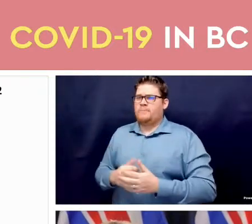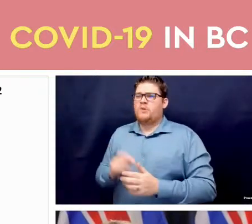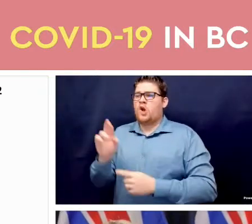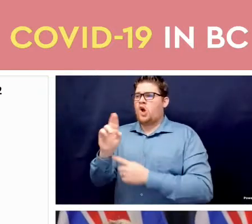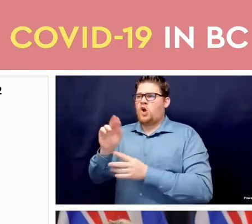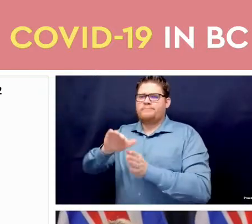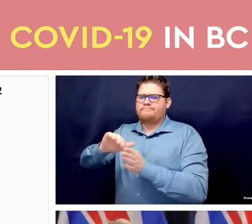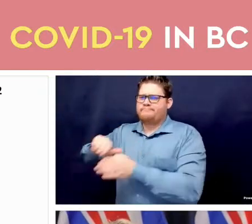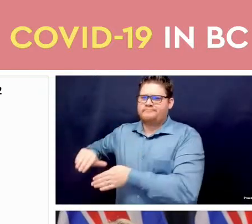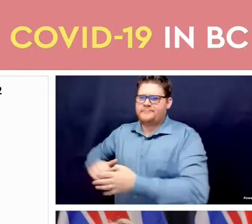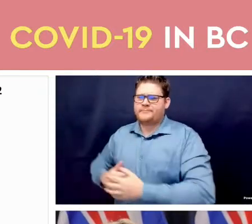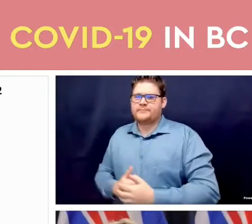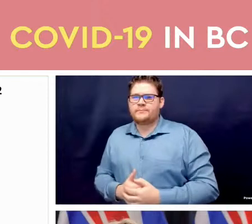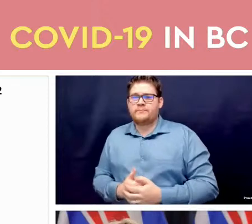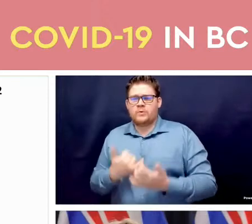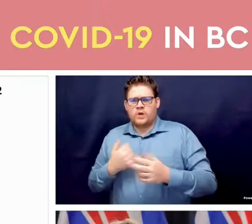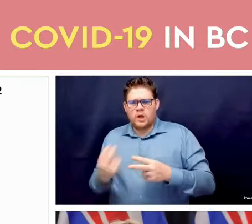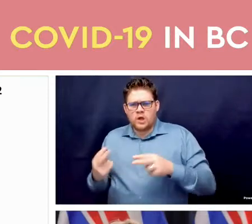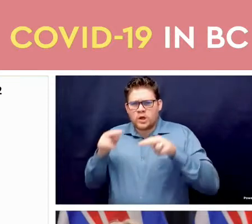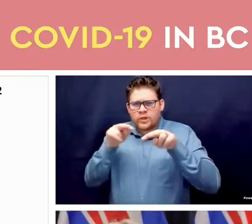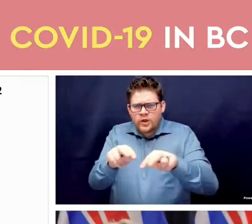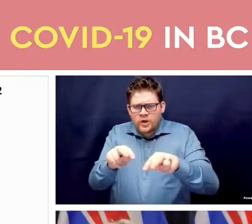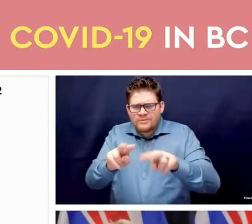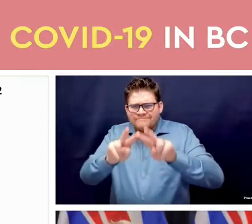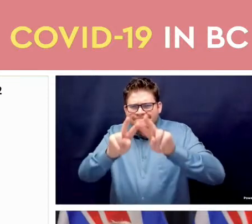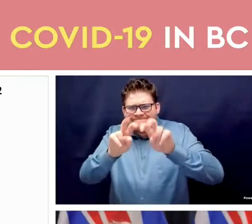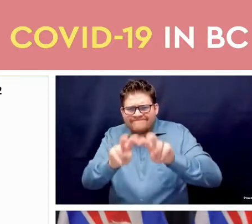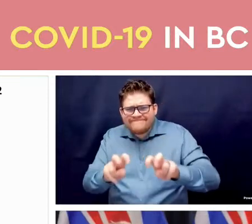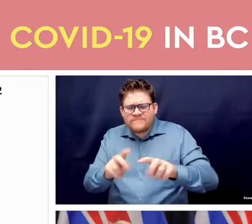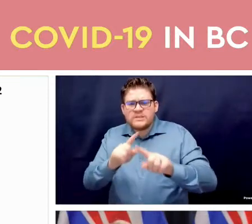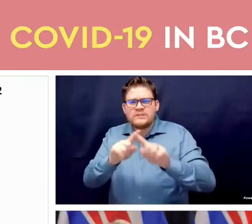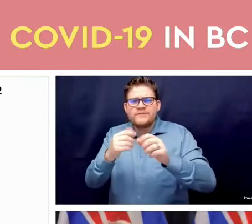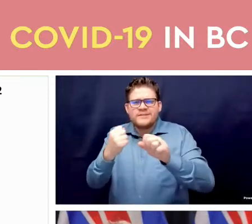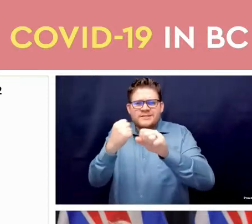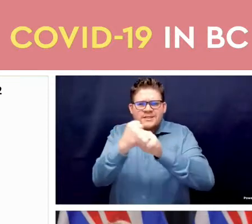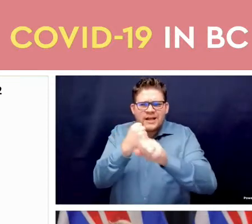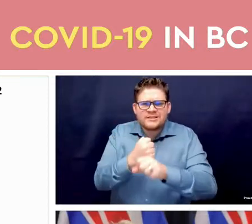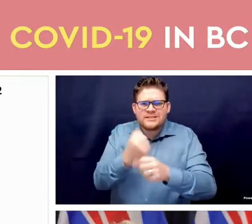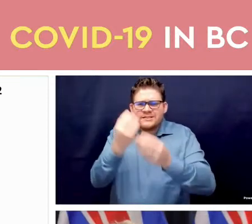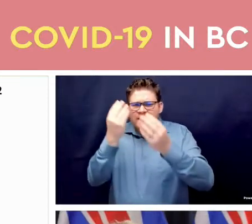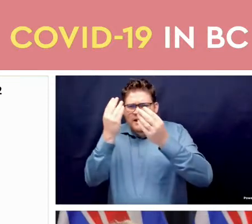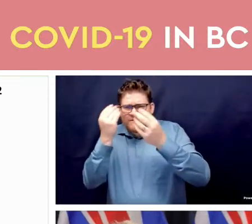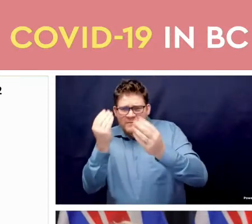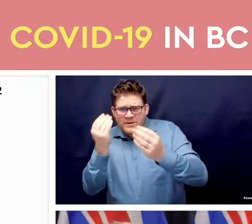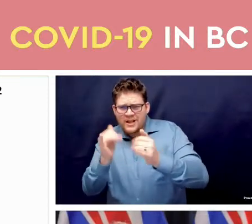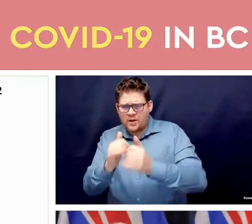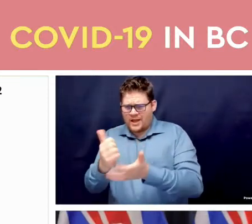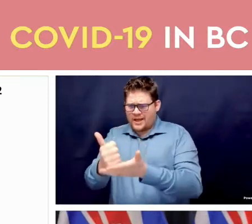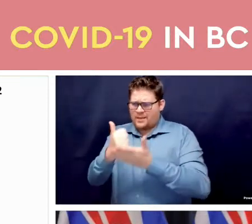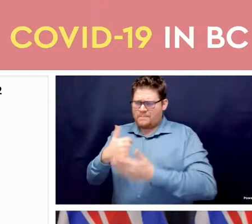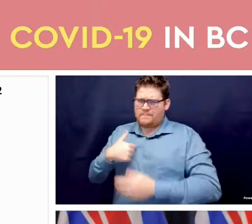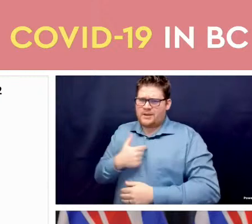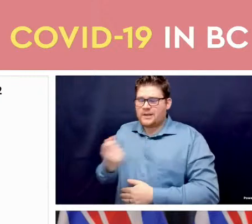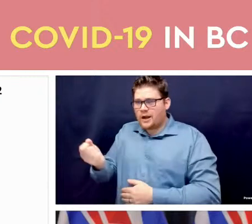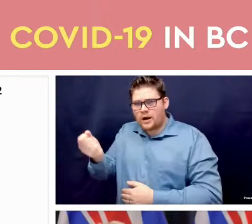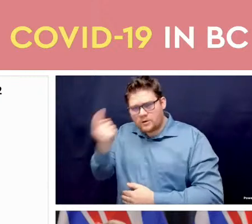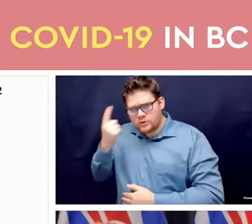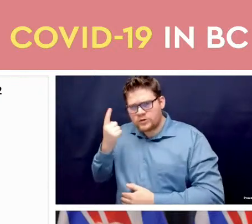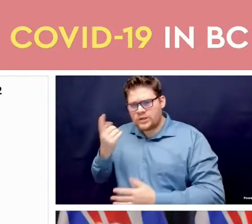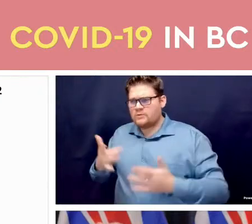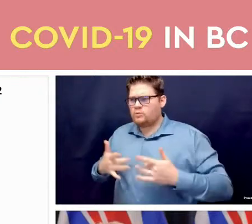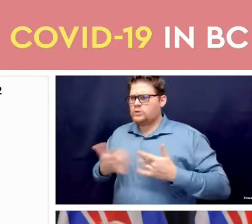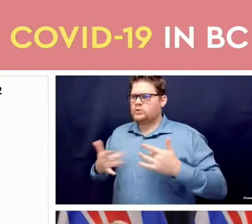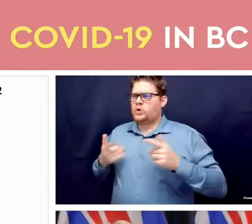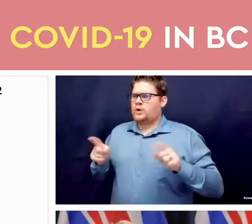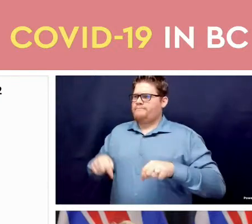us validate what we're seeing and to understand the trajectory of what we're seeing in BC compared to other jurisdictions. So